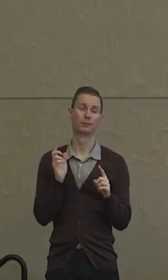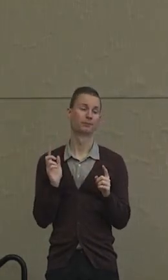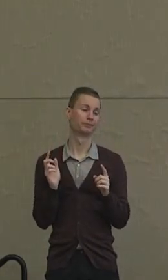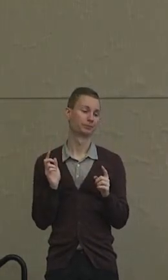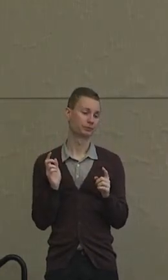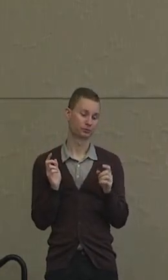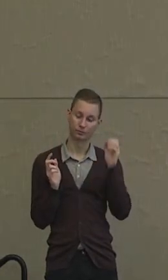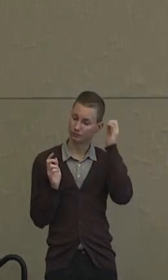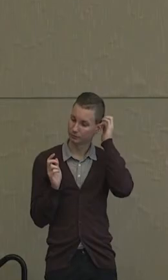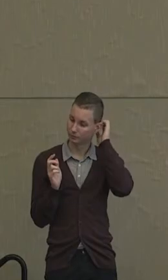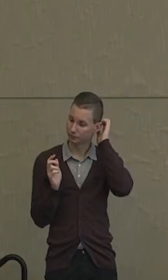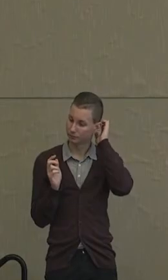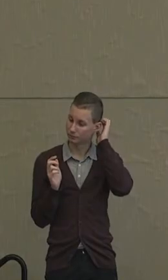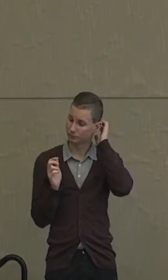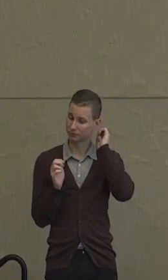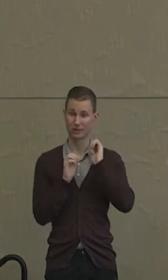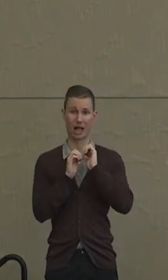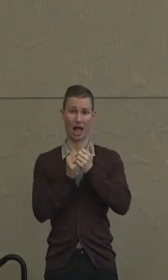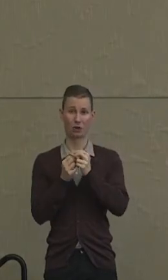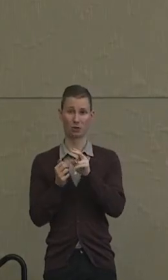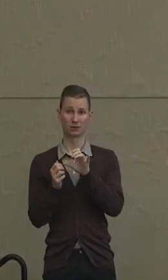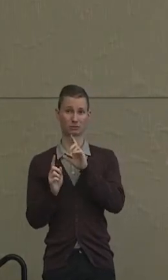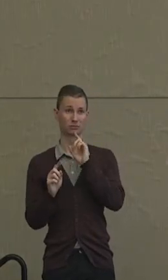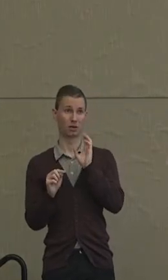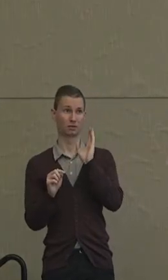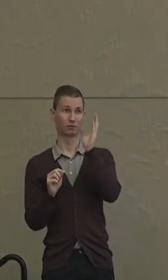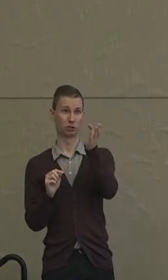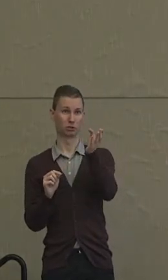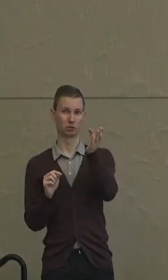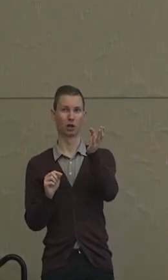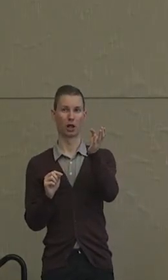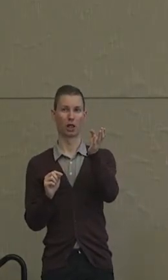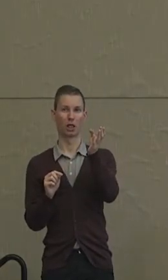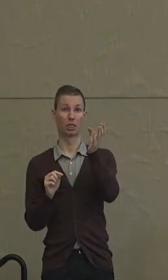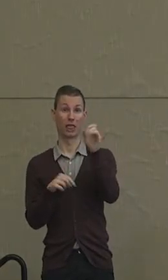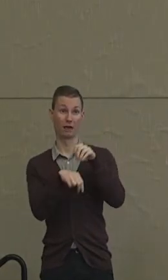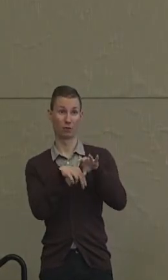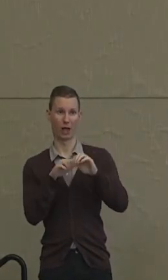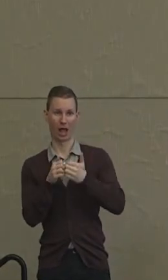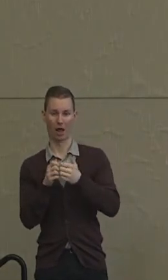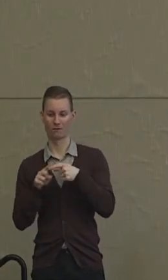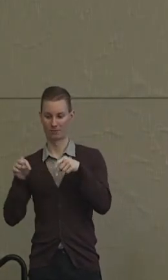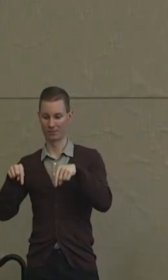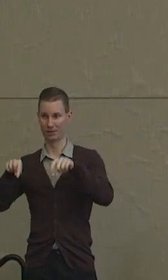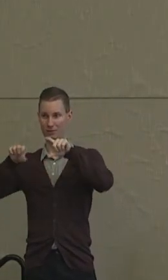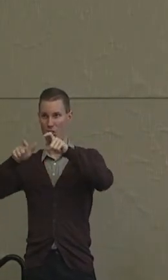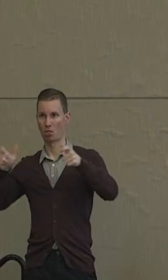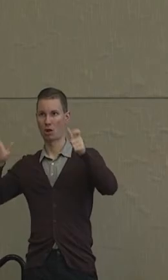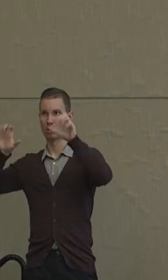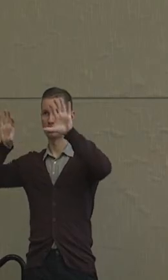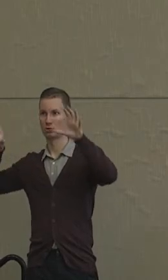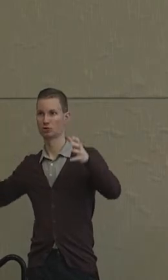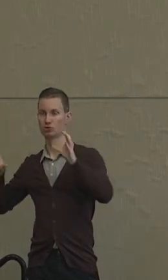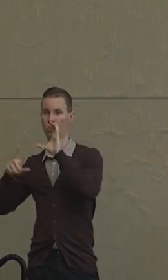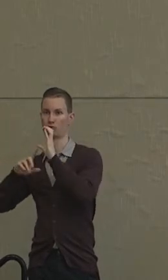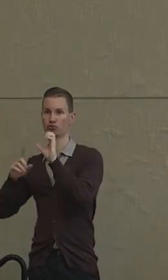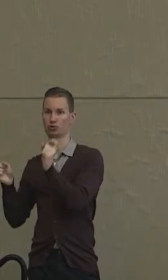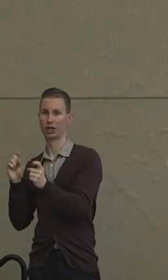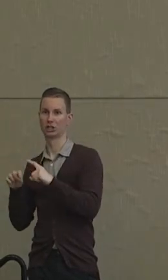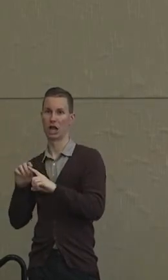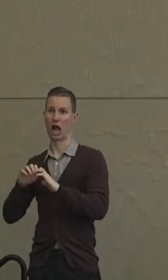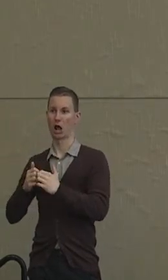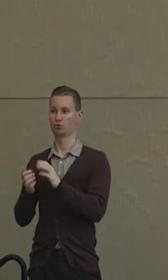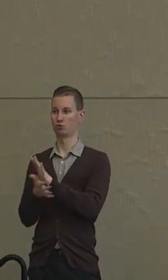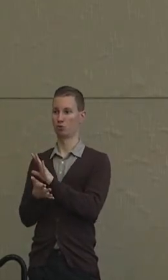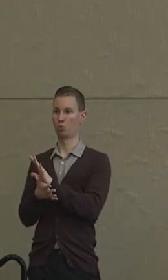know, how UIC responds to that in the future will be influenced by this larger cultural change. Mm-hmm. How schools